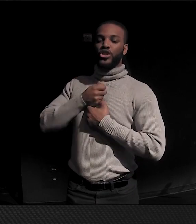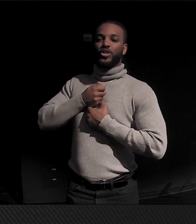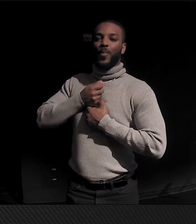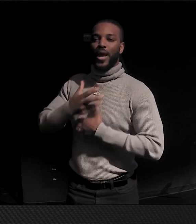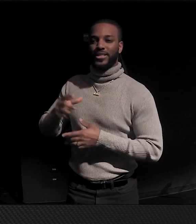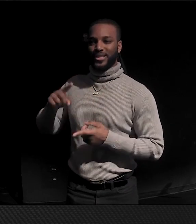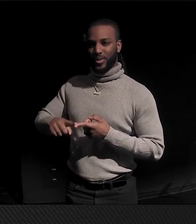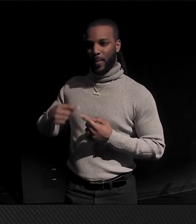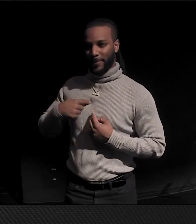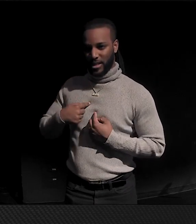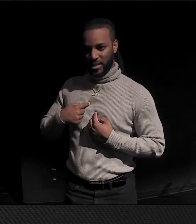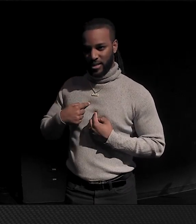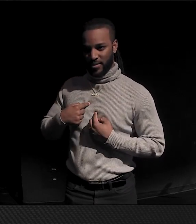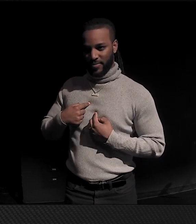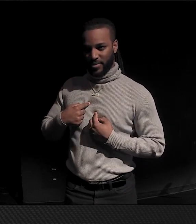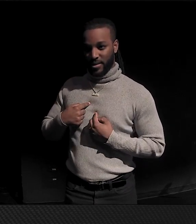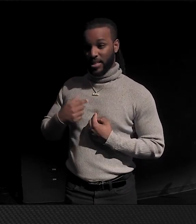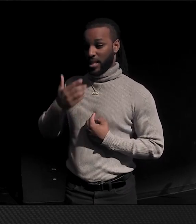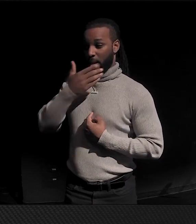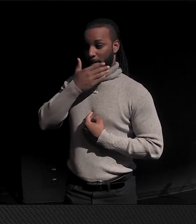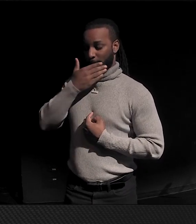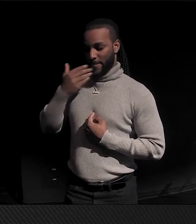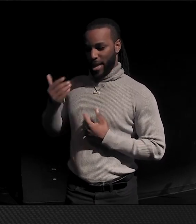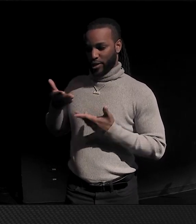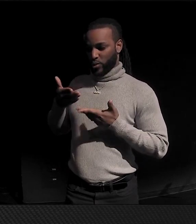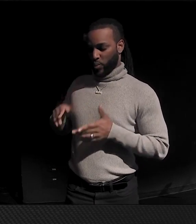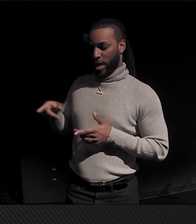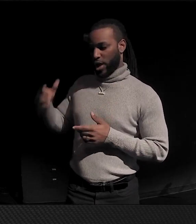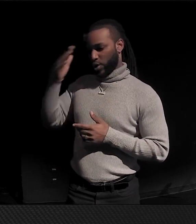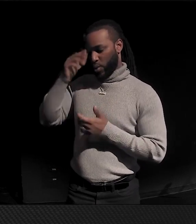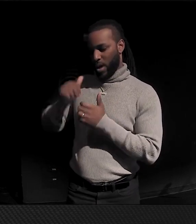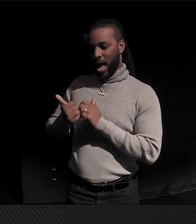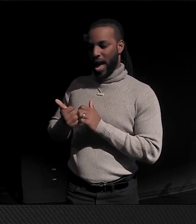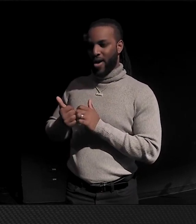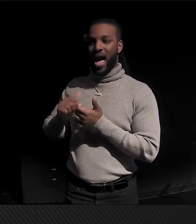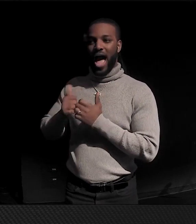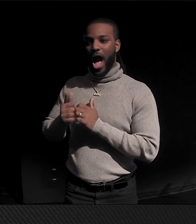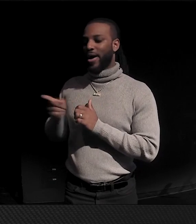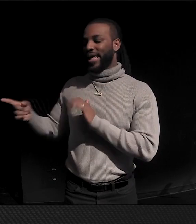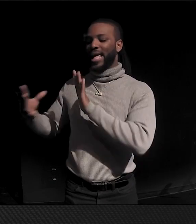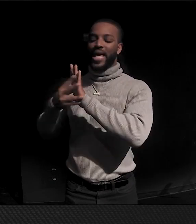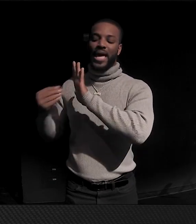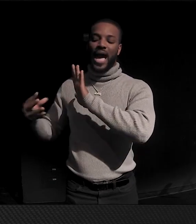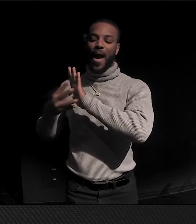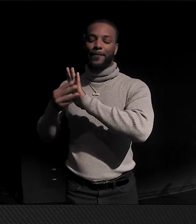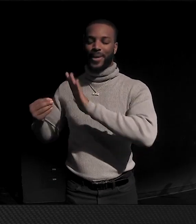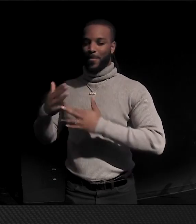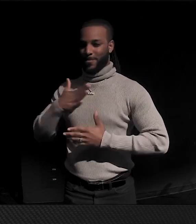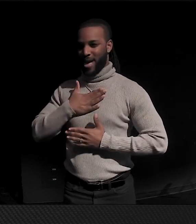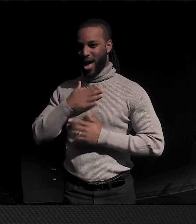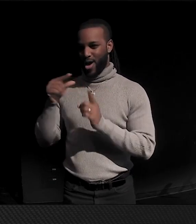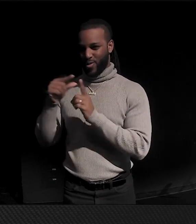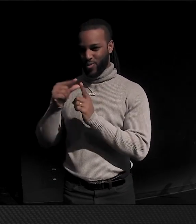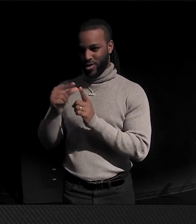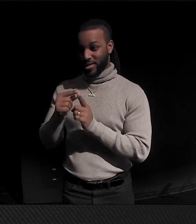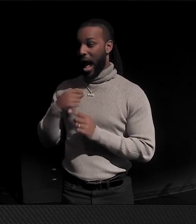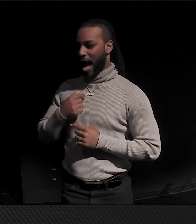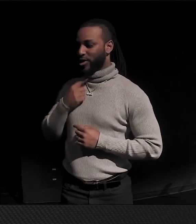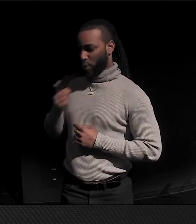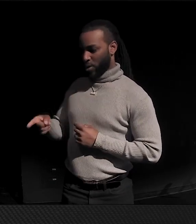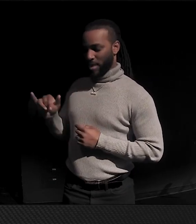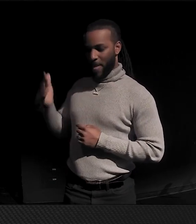me the best he could, capturing my words and my heart, giving back just to express his love